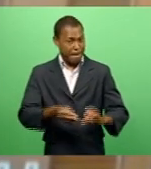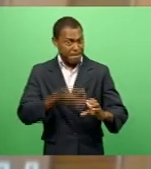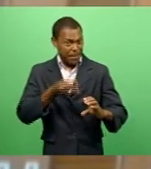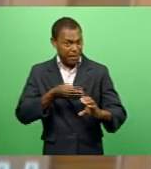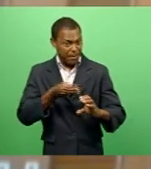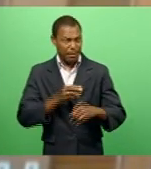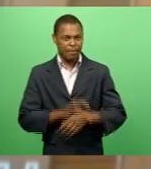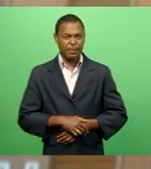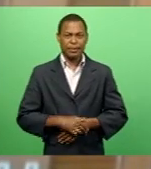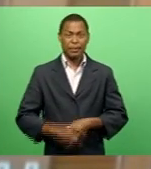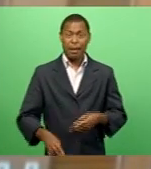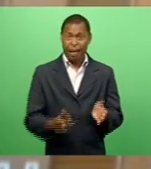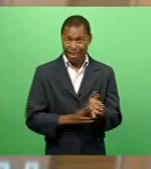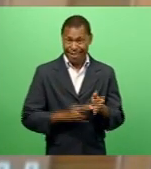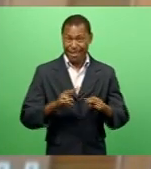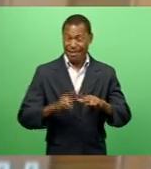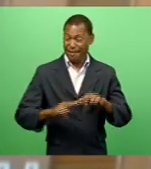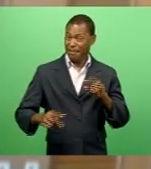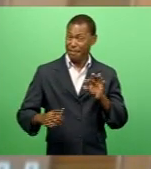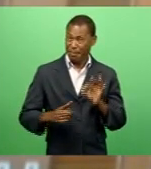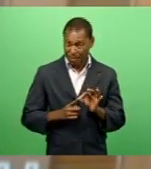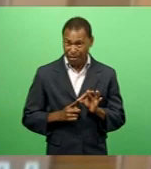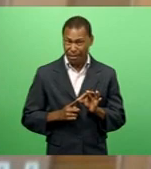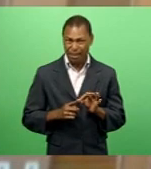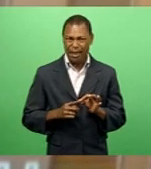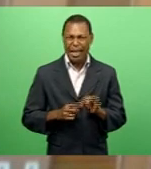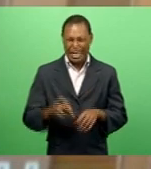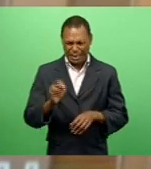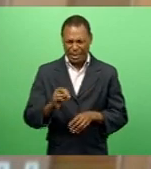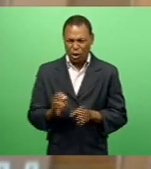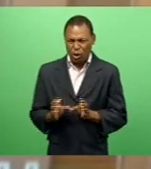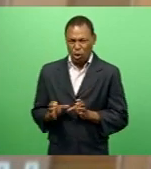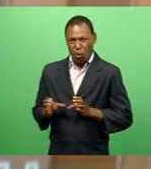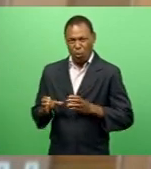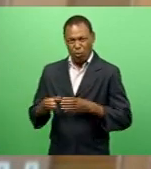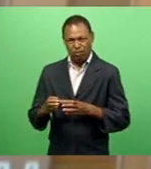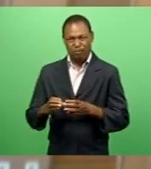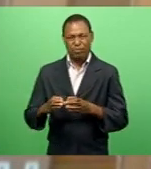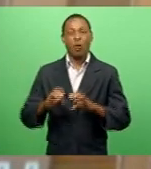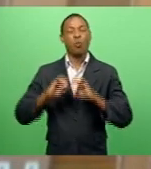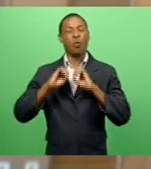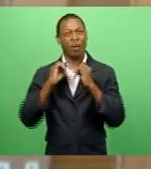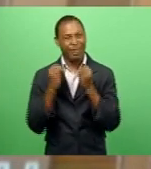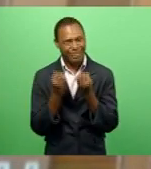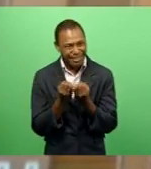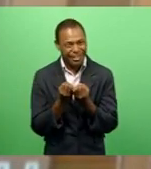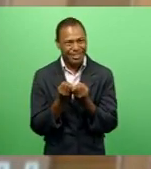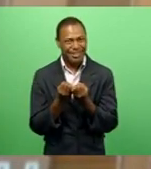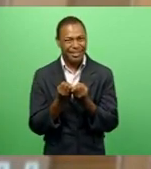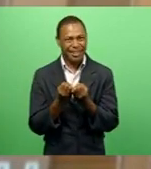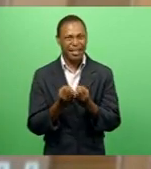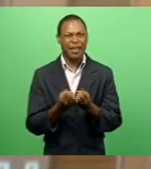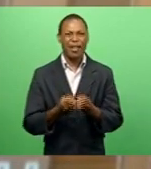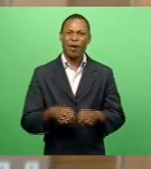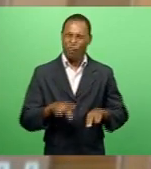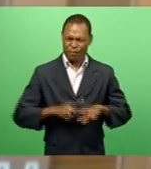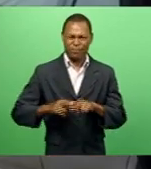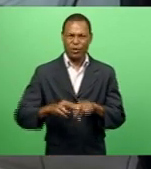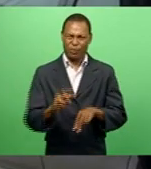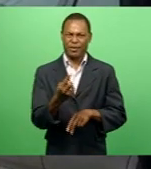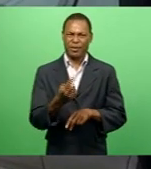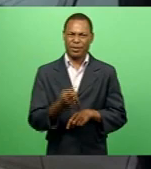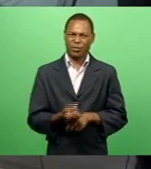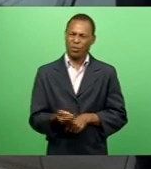Party, like any other political party, any other organization, or Fiji Chamber of Commerce or Fiji Employees Federation, can give in the